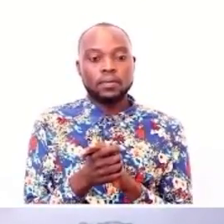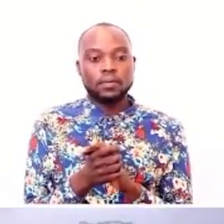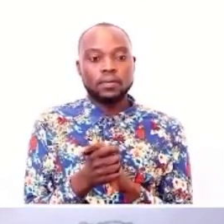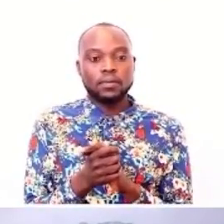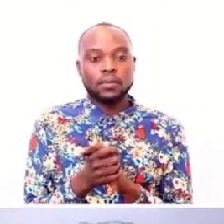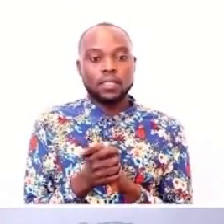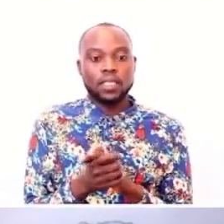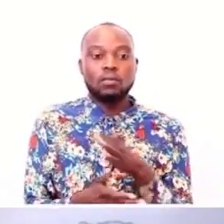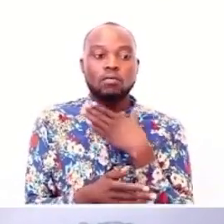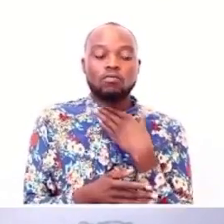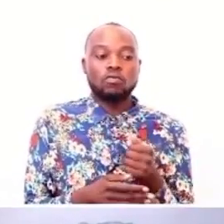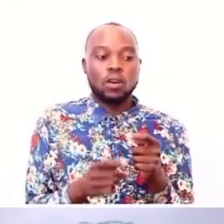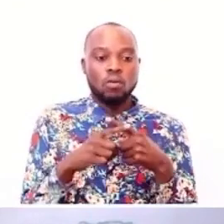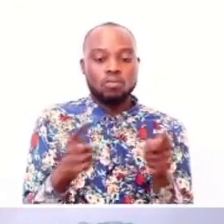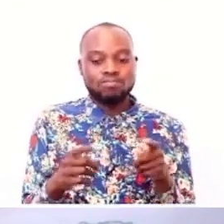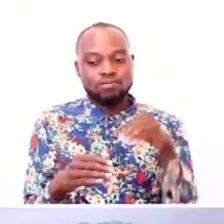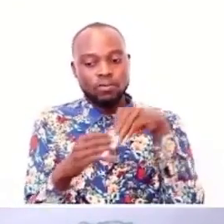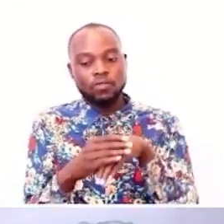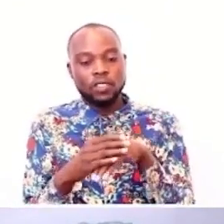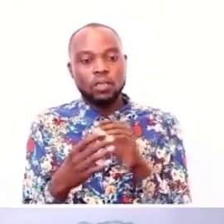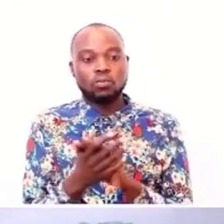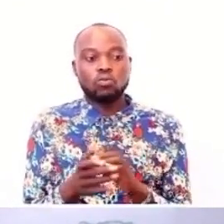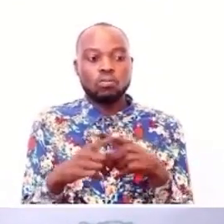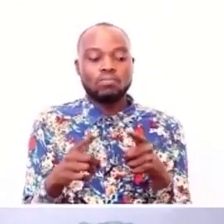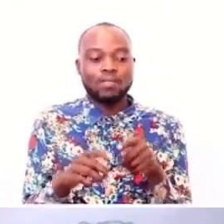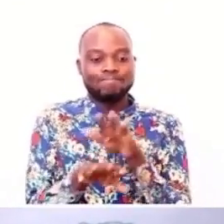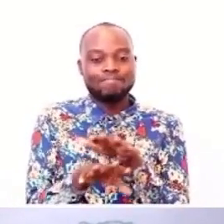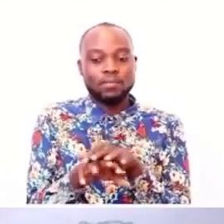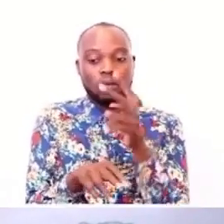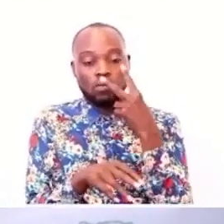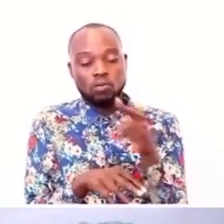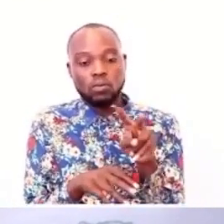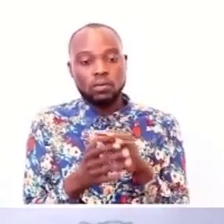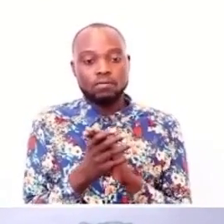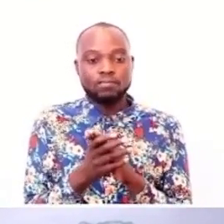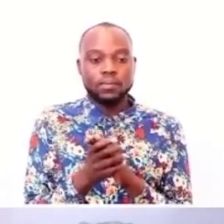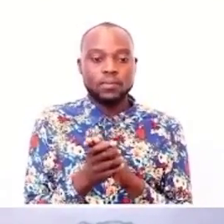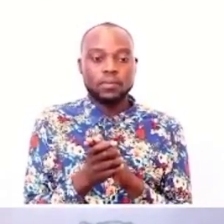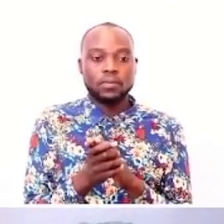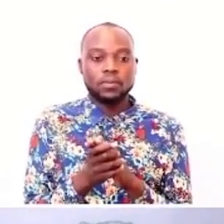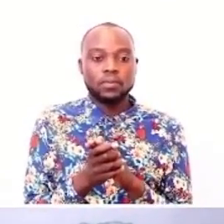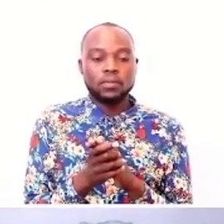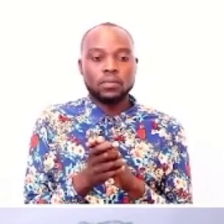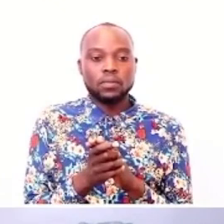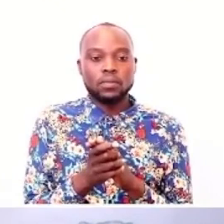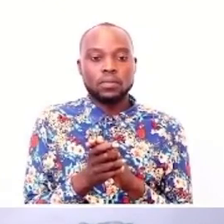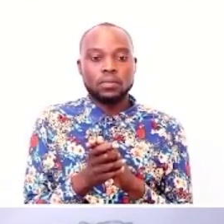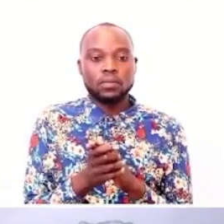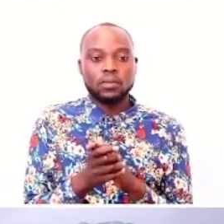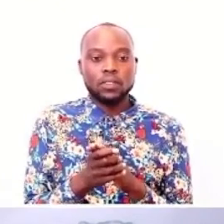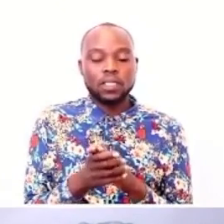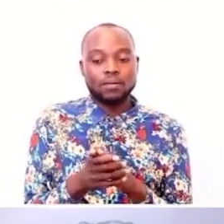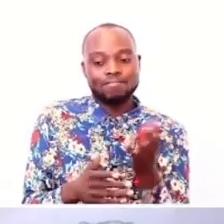priorities of investors, and a lot of them we've seen are focusing on renewables as opposed to other